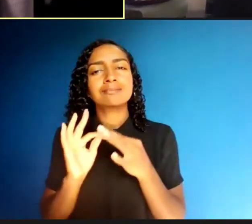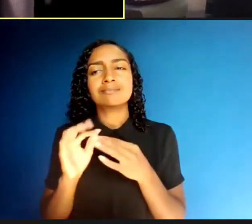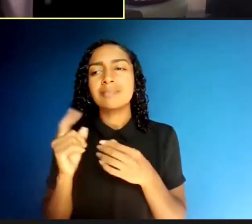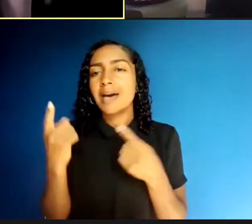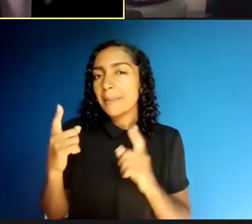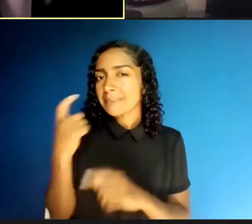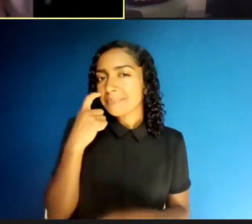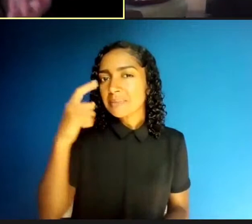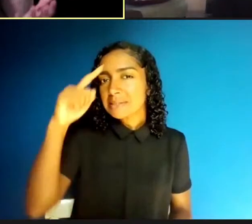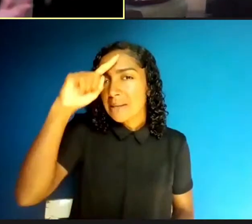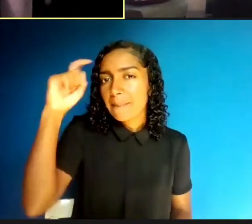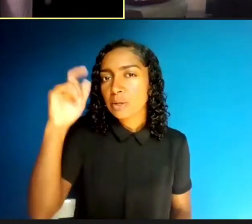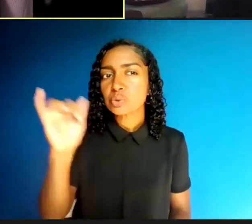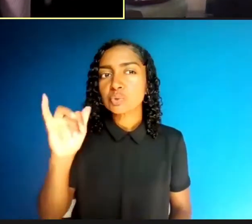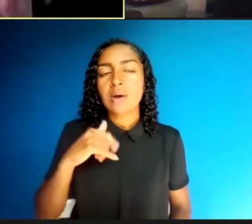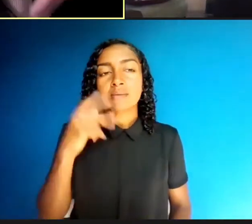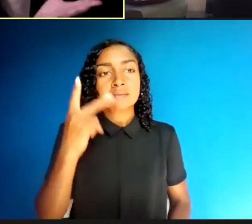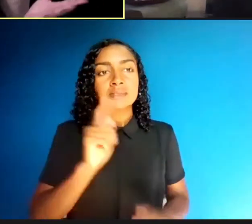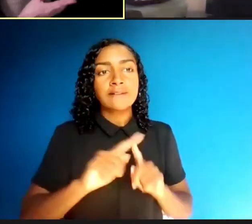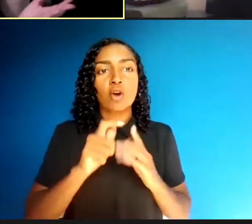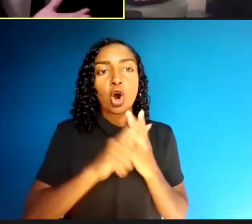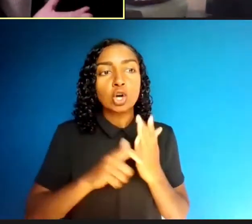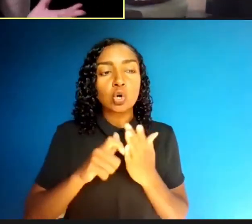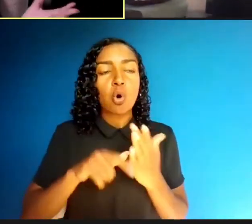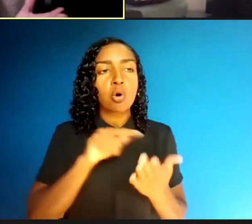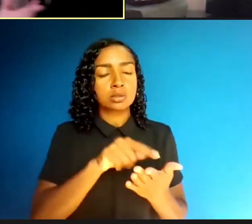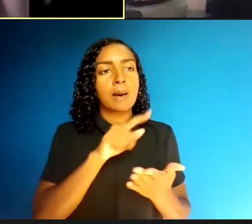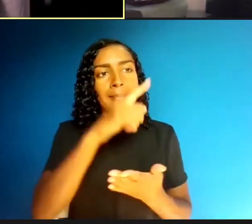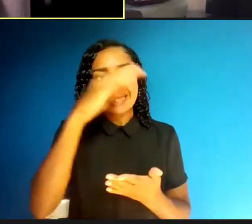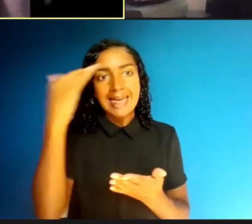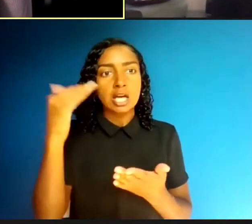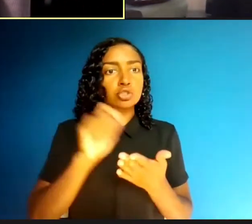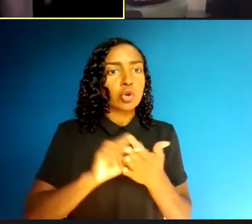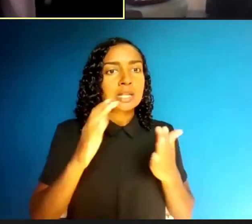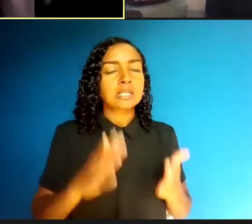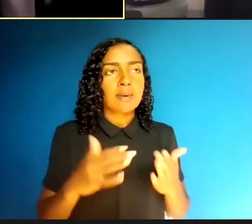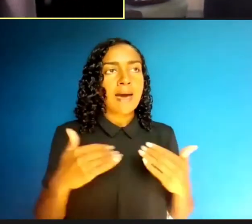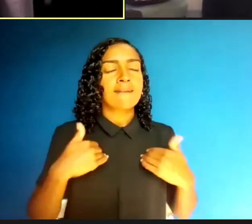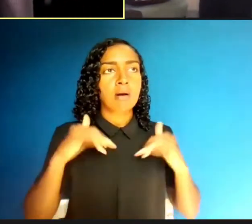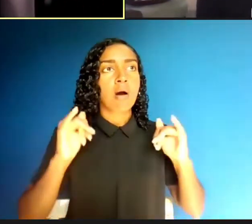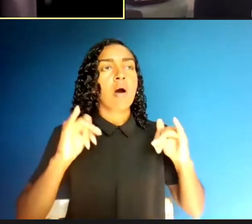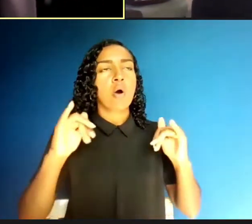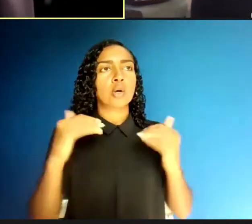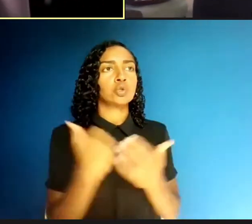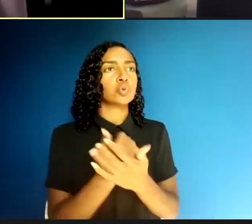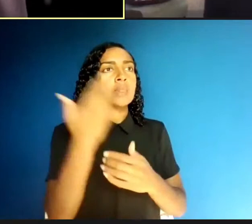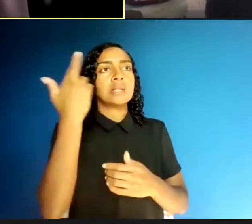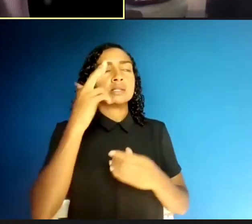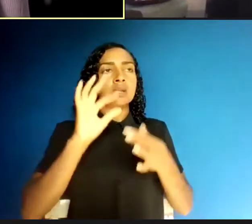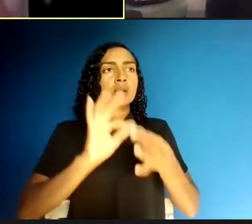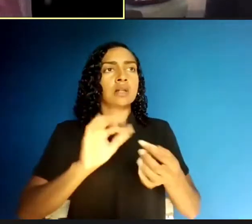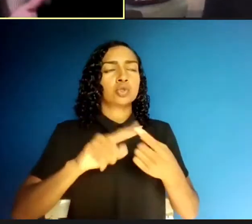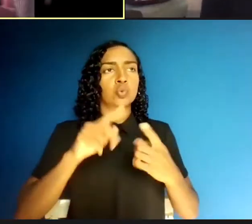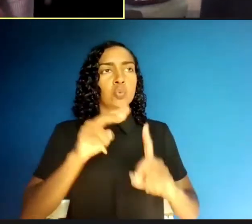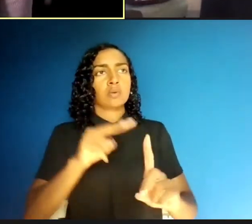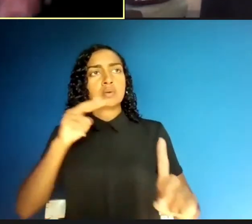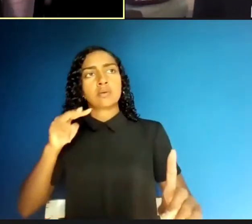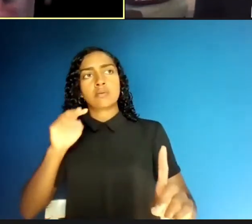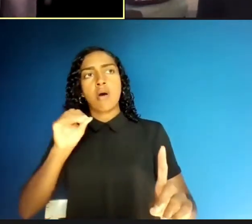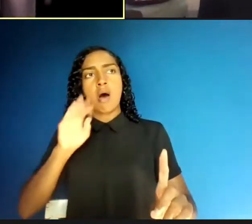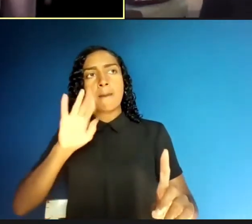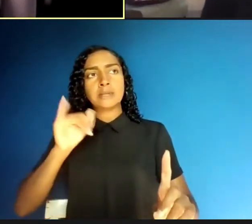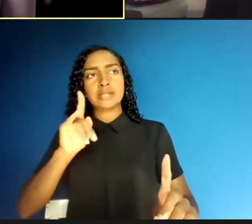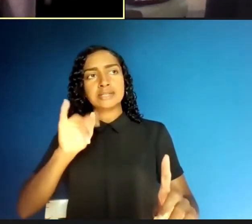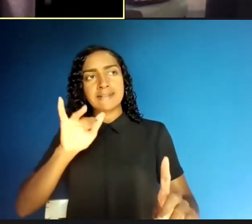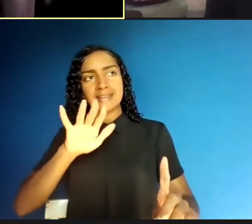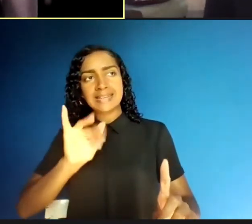articles where people were saying like Black journalists are having a reckoning over objectivity and, how far can you, like, I guess, share your opinions or